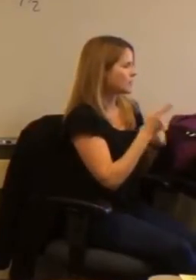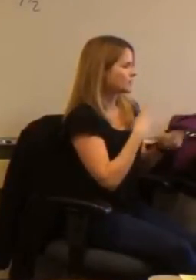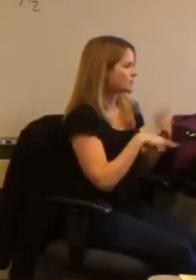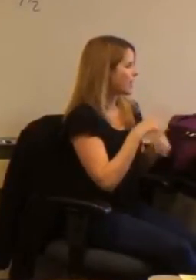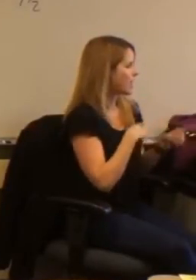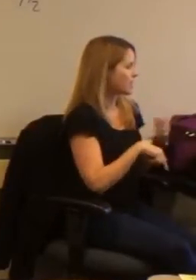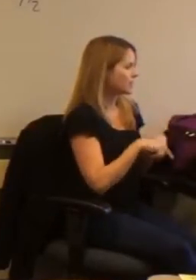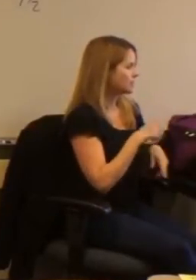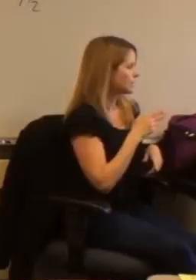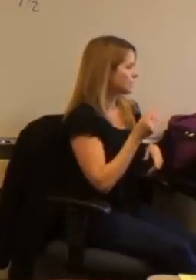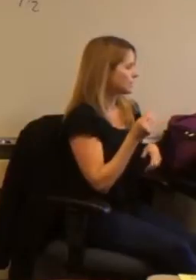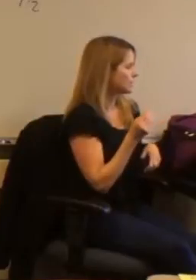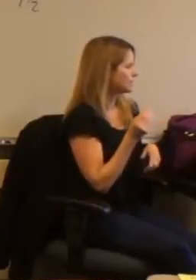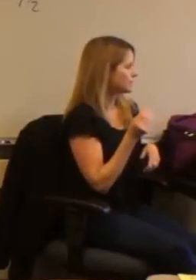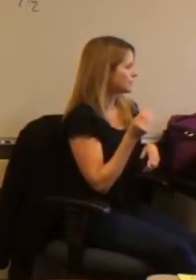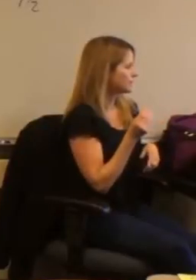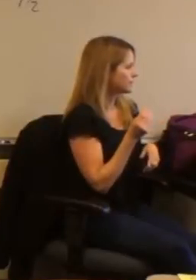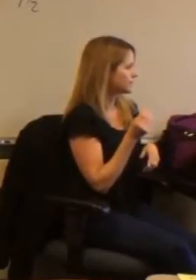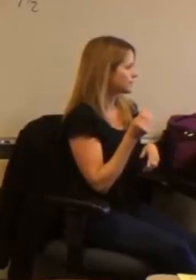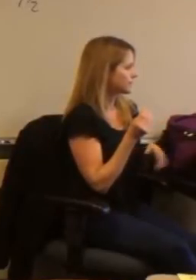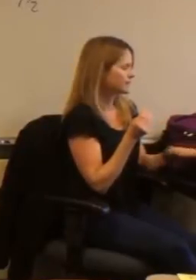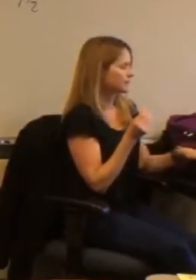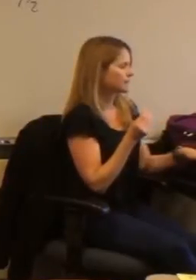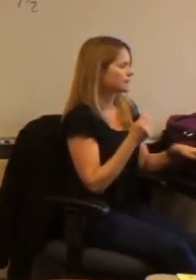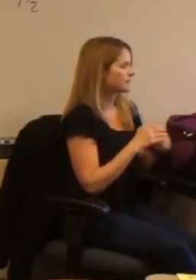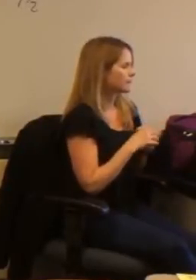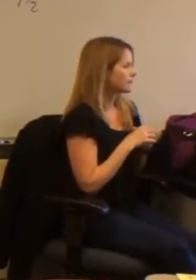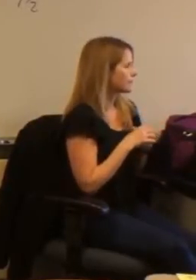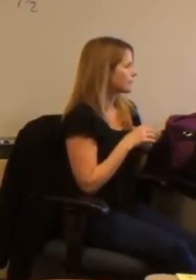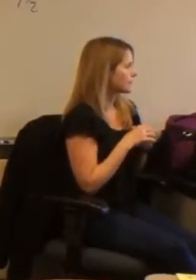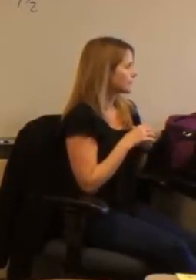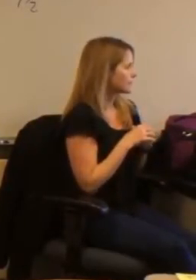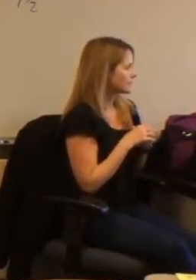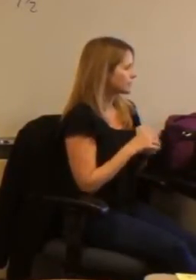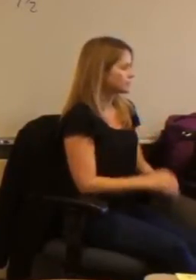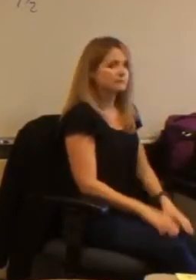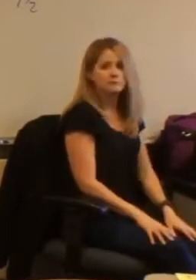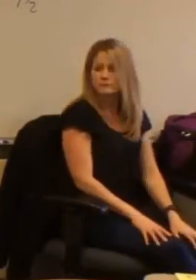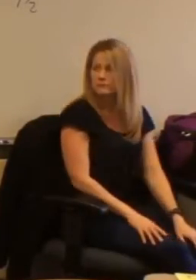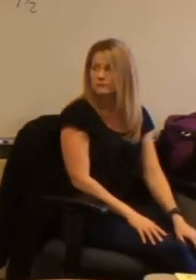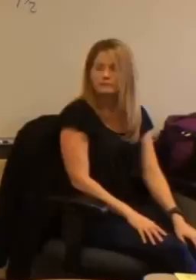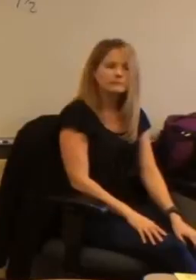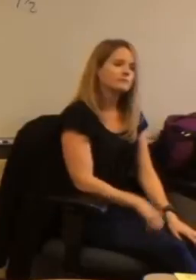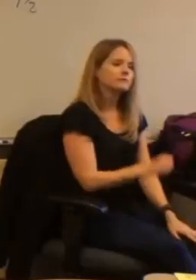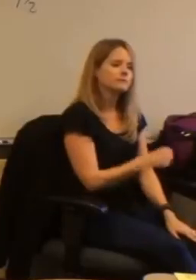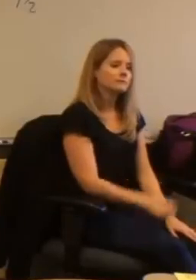and, yeah.